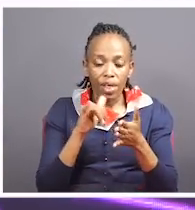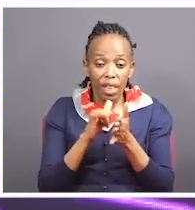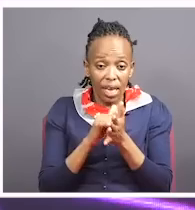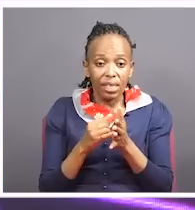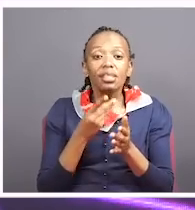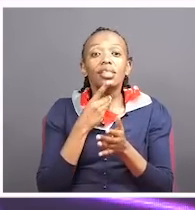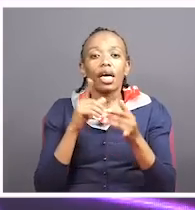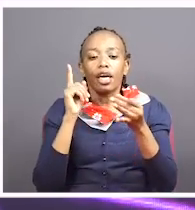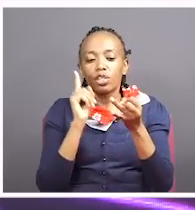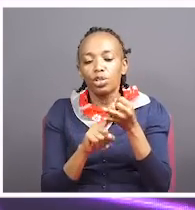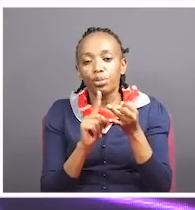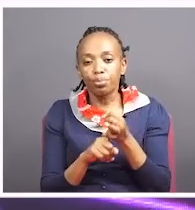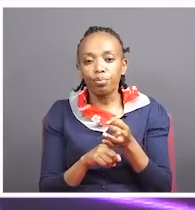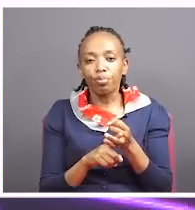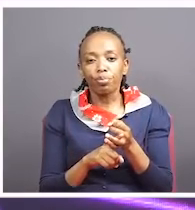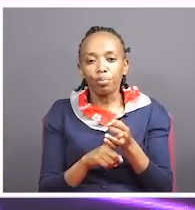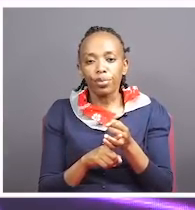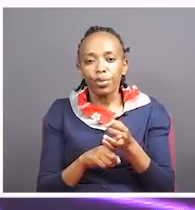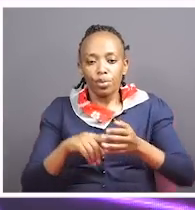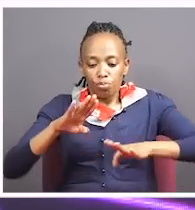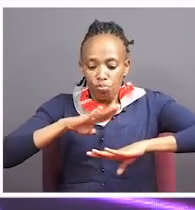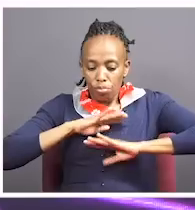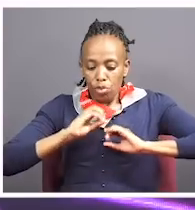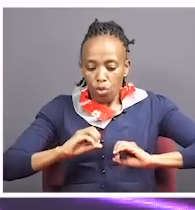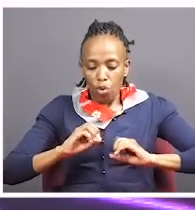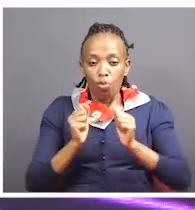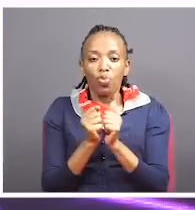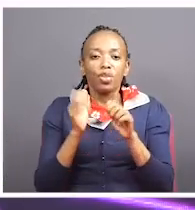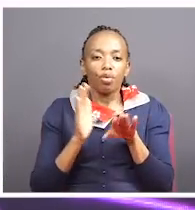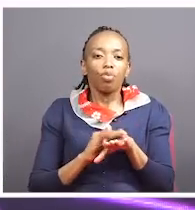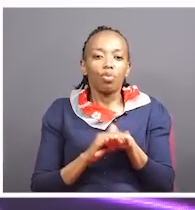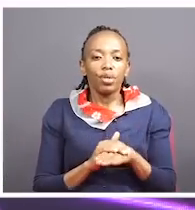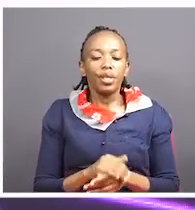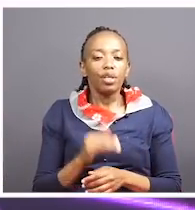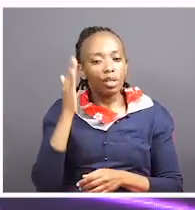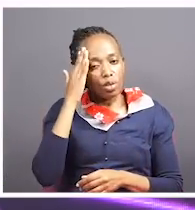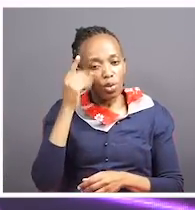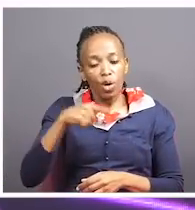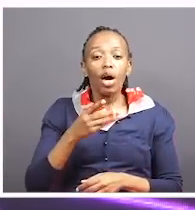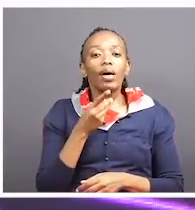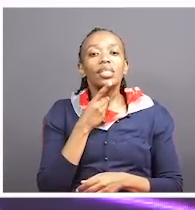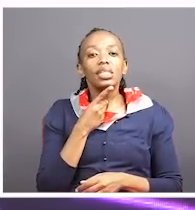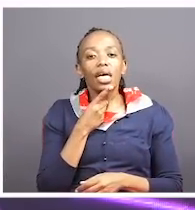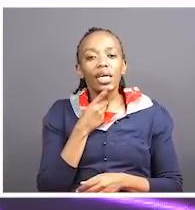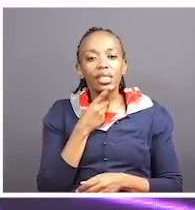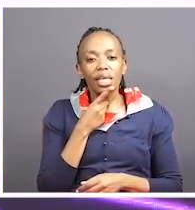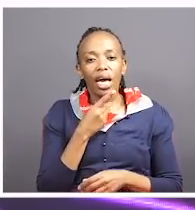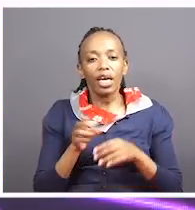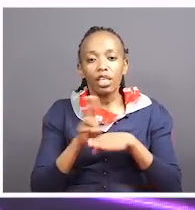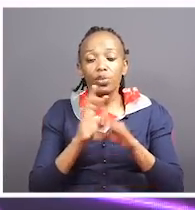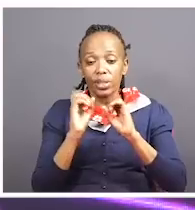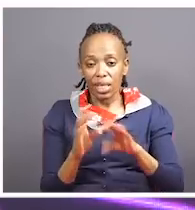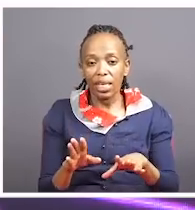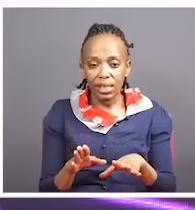kind of desire. Number two, dissatisfaction with the good. You know, our desires are of